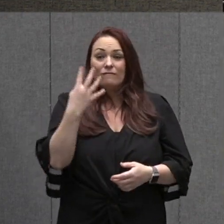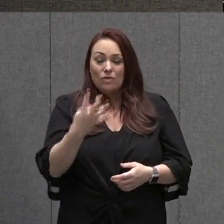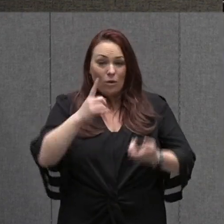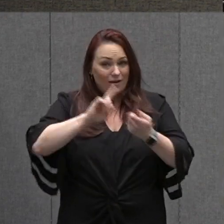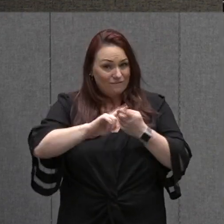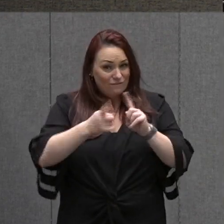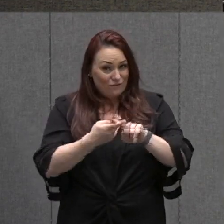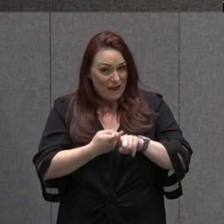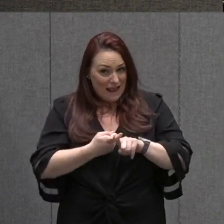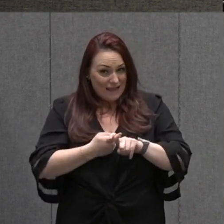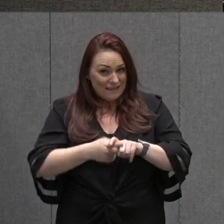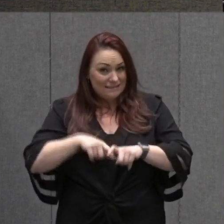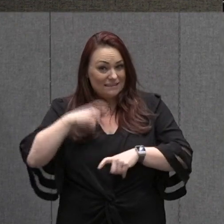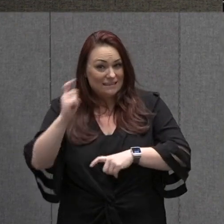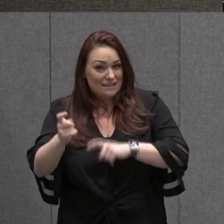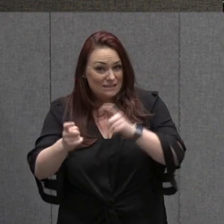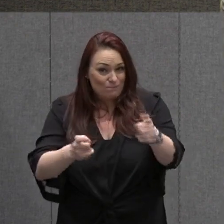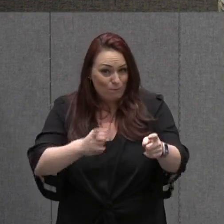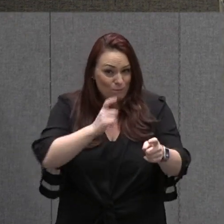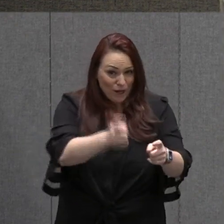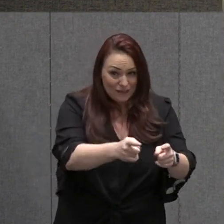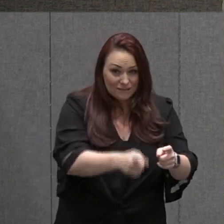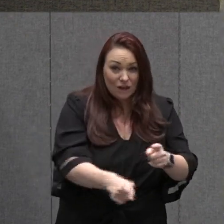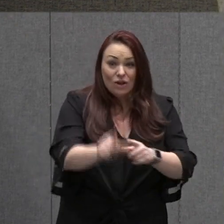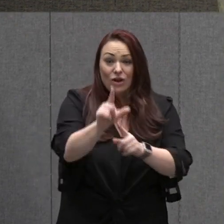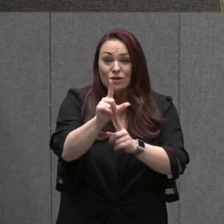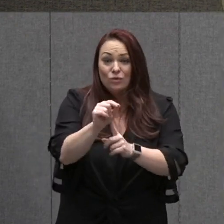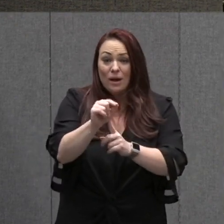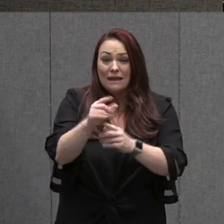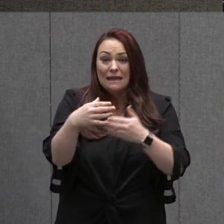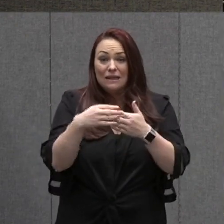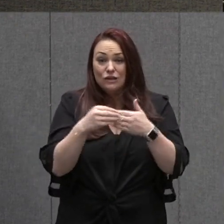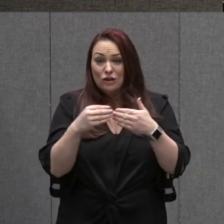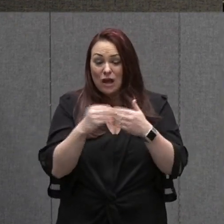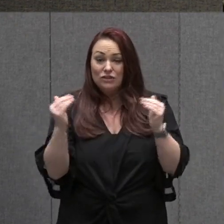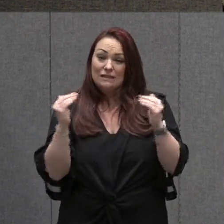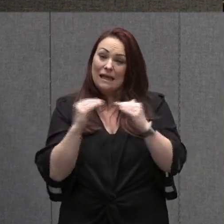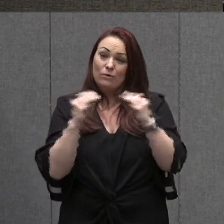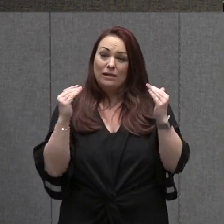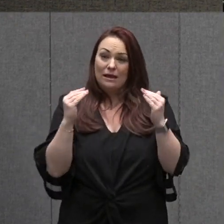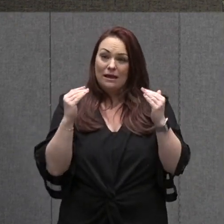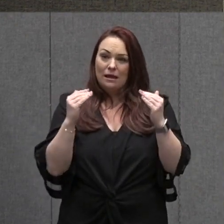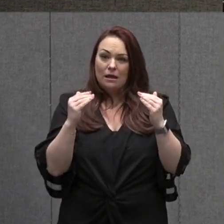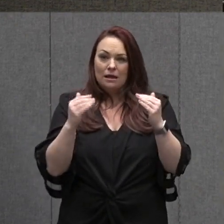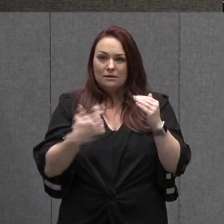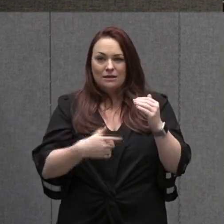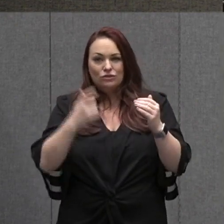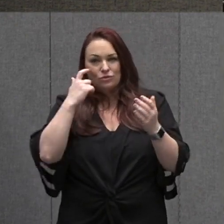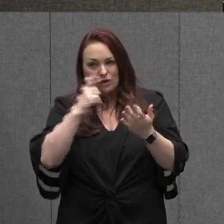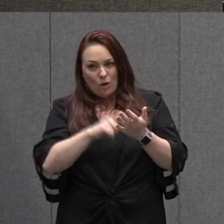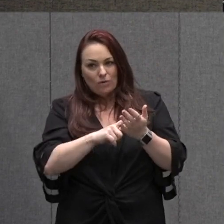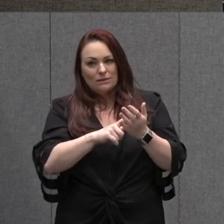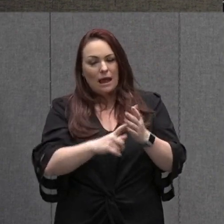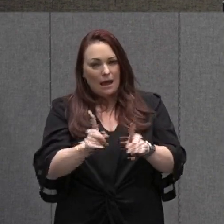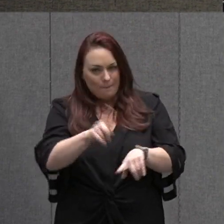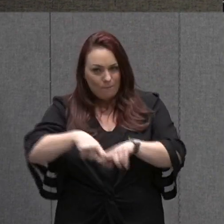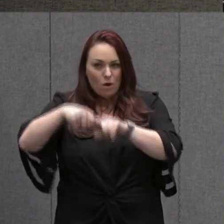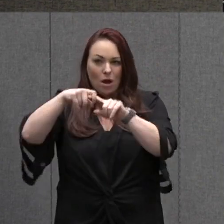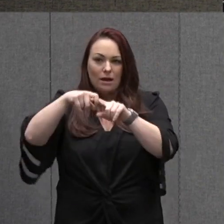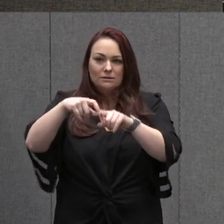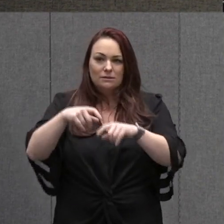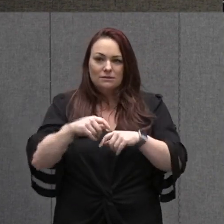disperse $20 equally. Now, when I'm reading this, did you notice I kind of made a pause